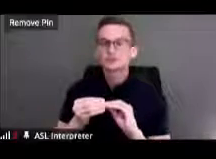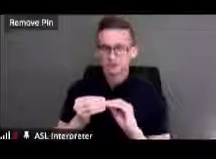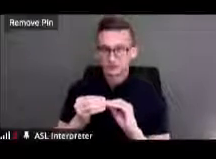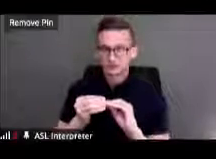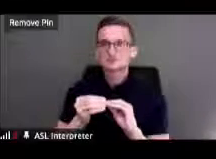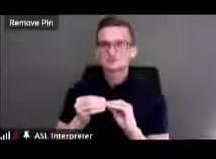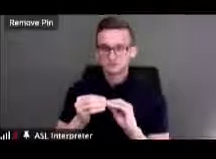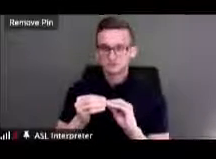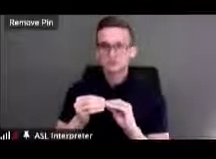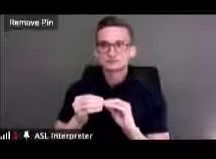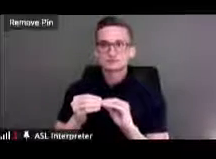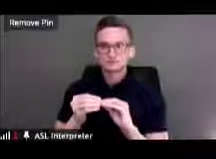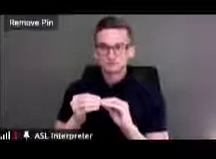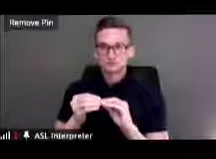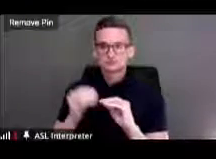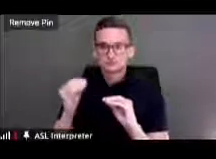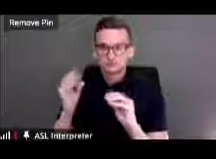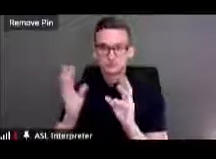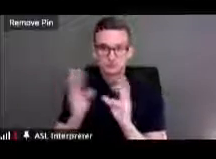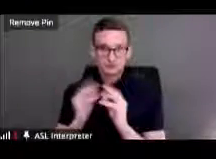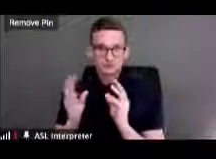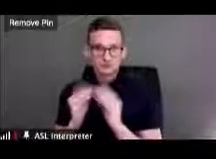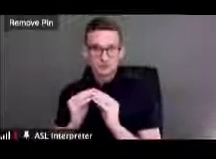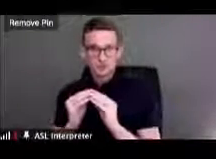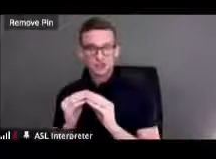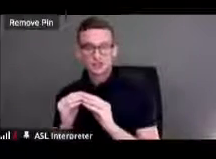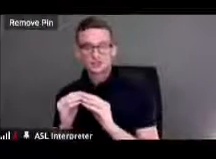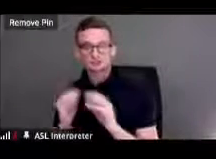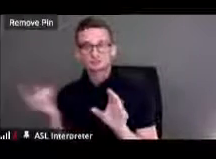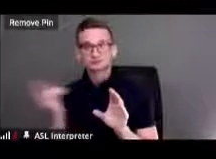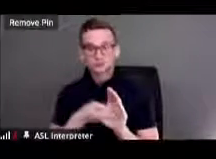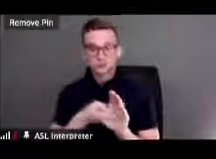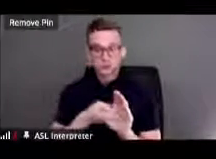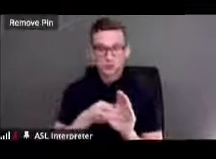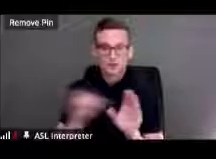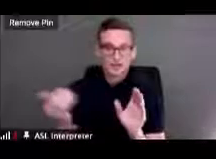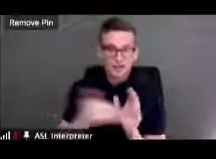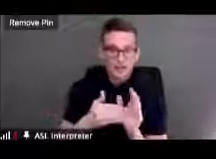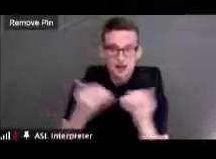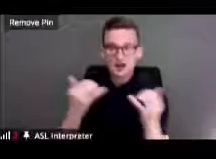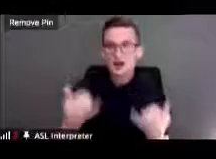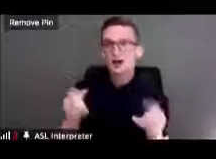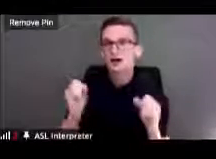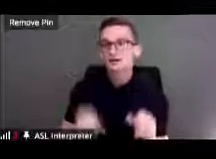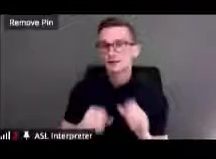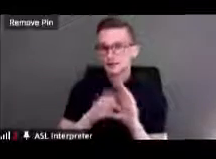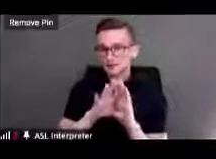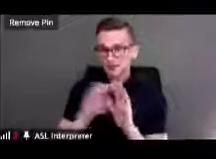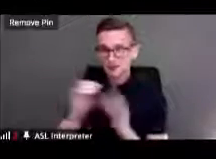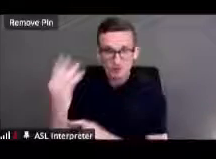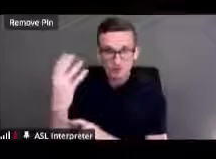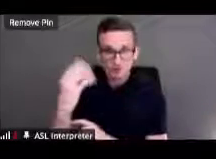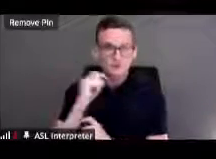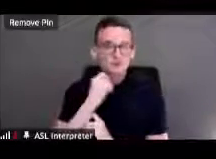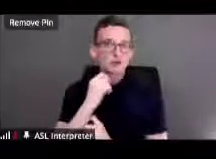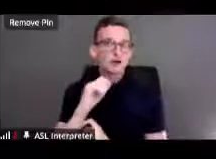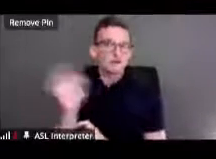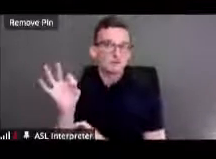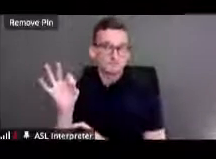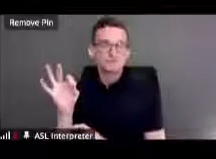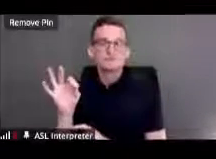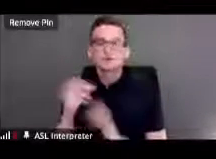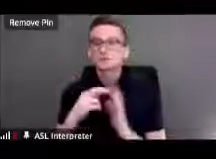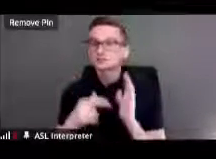reconnected to the session with the ability to enable your own video and/or audio. Registration is not required